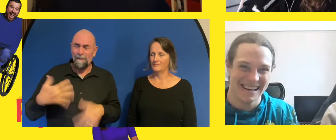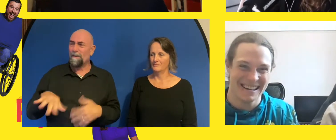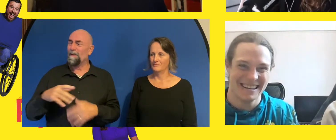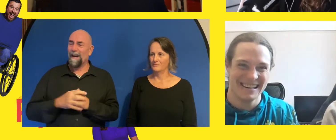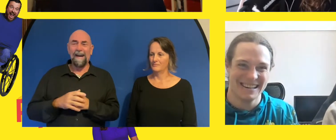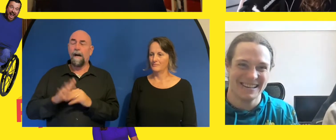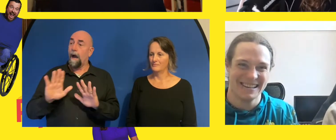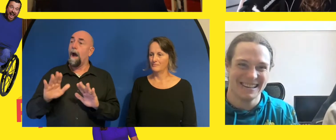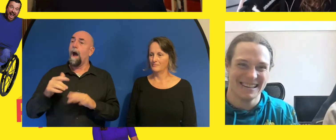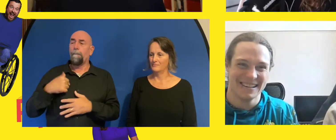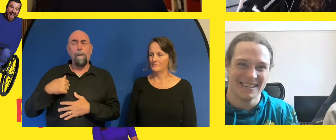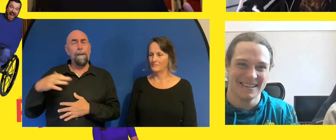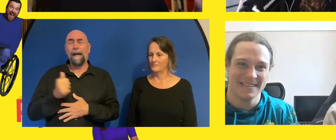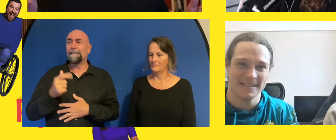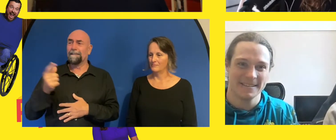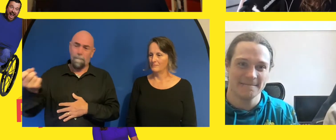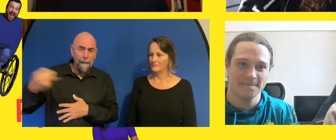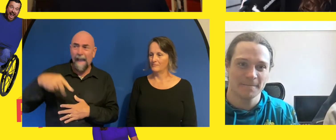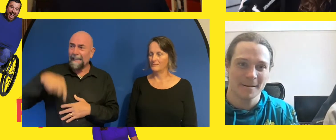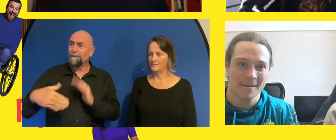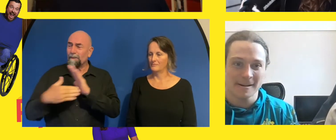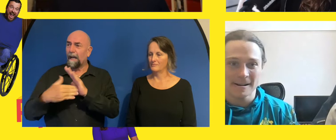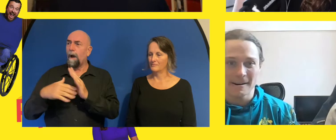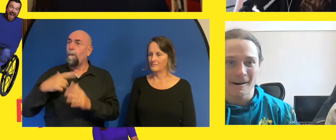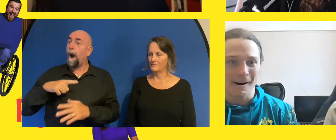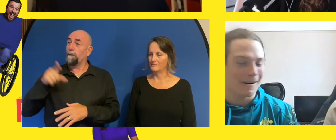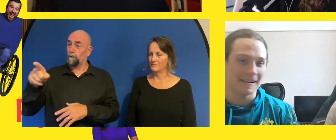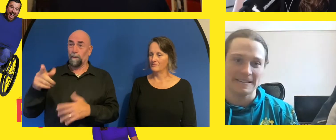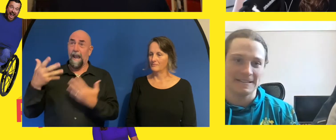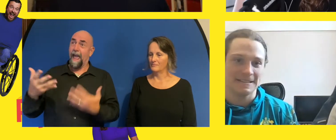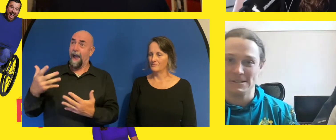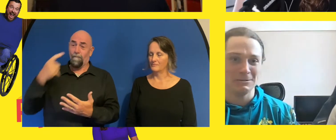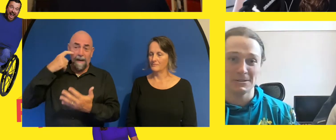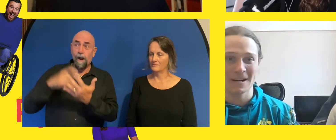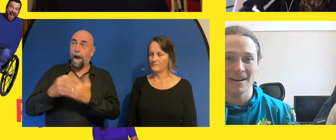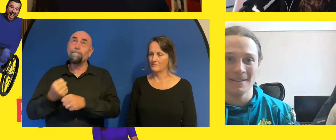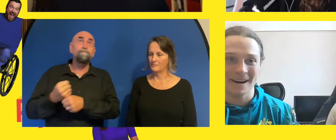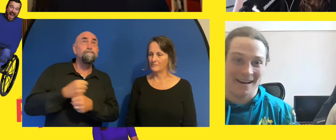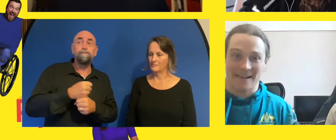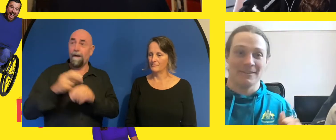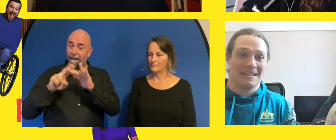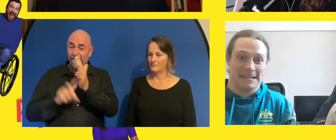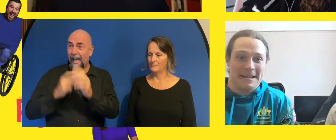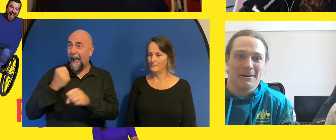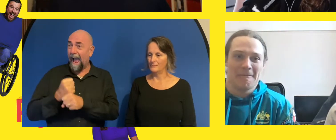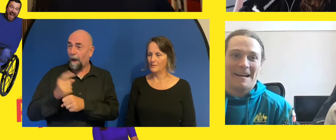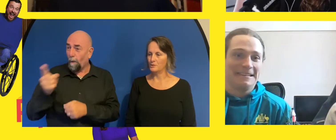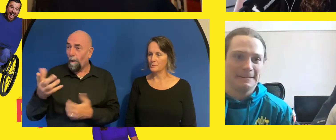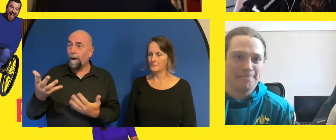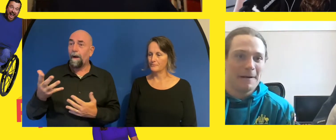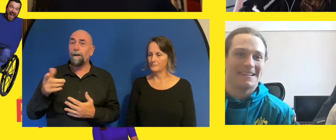been named as the flag bearer. What does that mean to you? Oh, it's a huge honor. I couldn't think